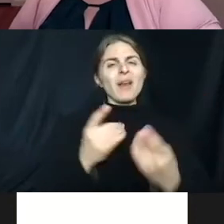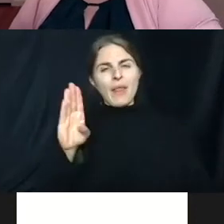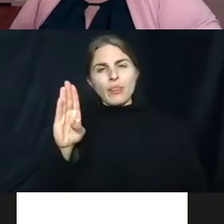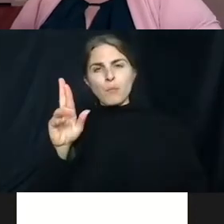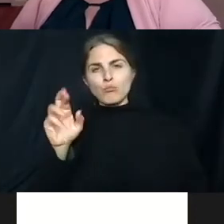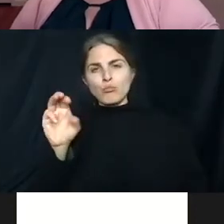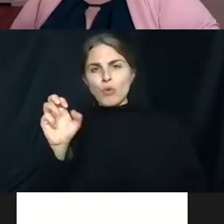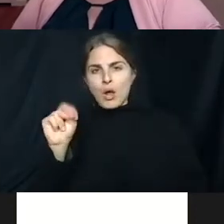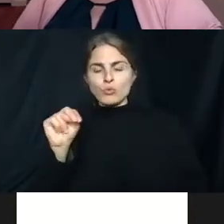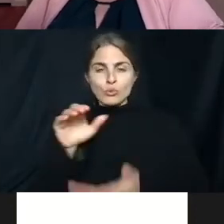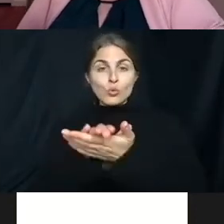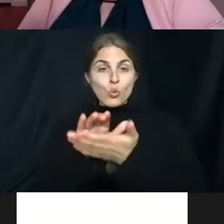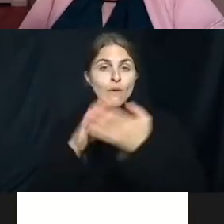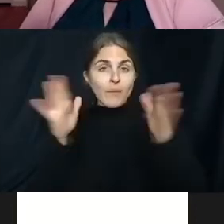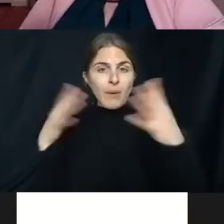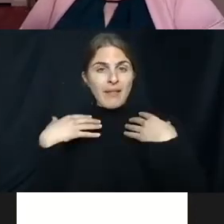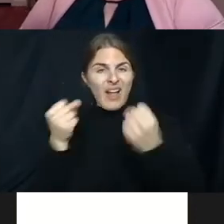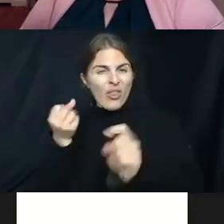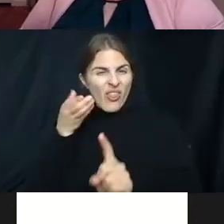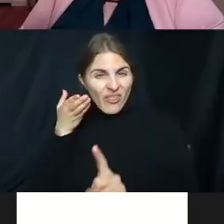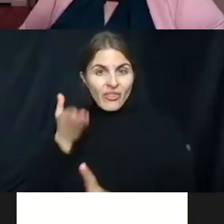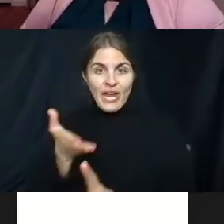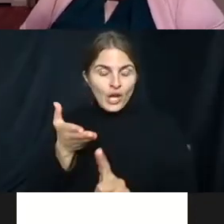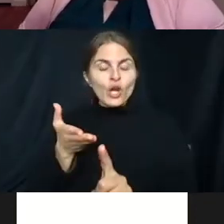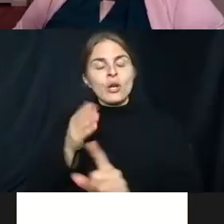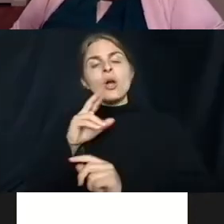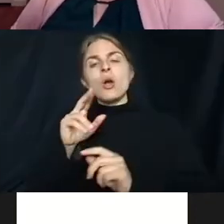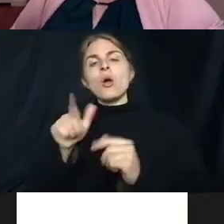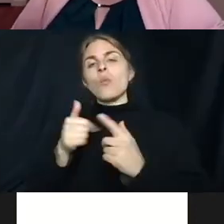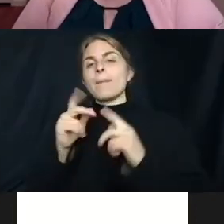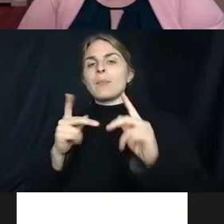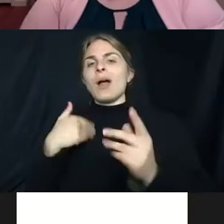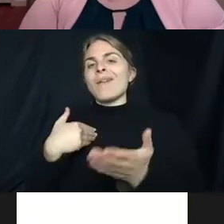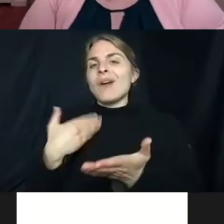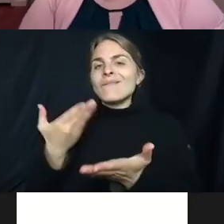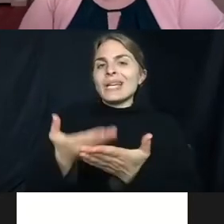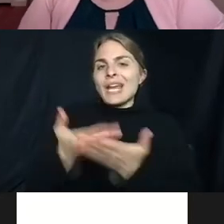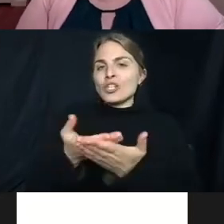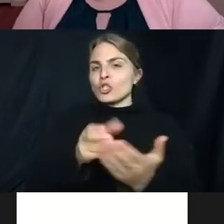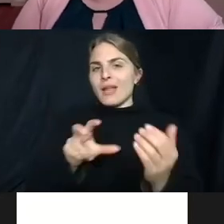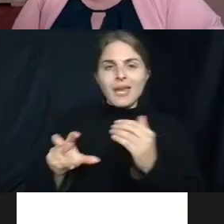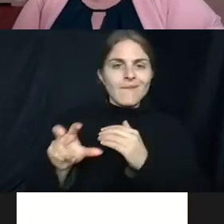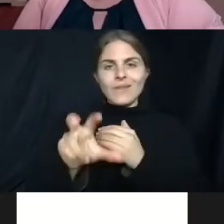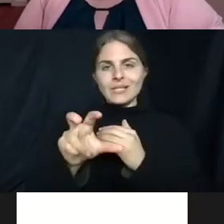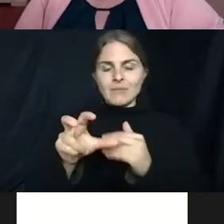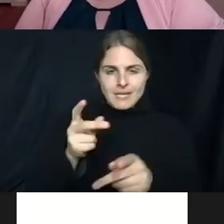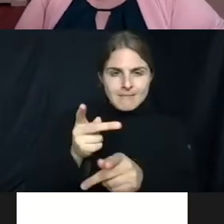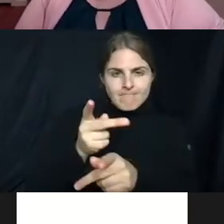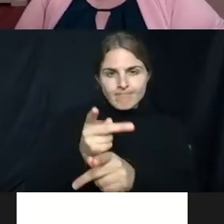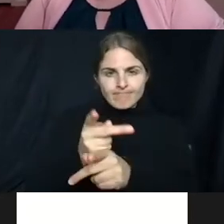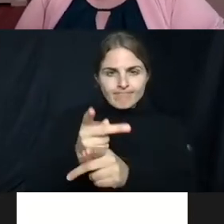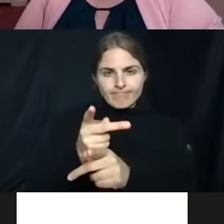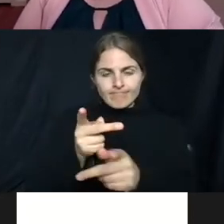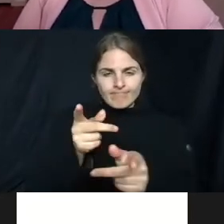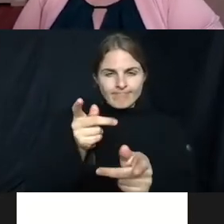Health, I find that when people have a direct financial investment in maintaining